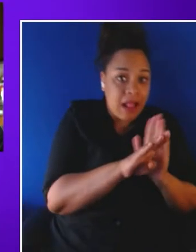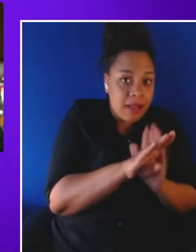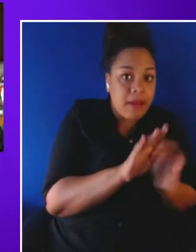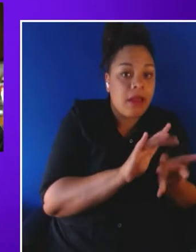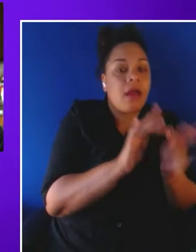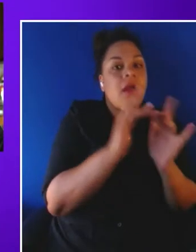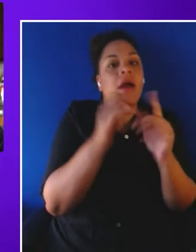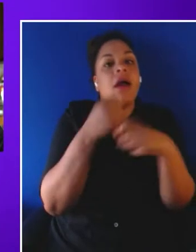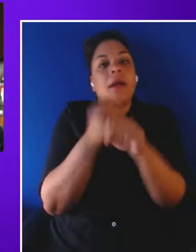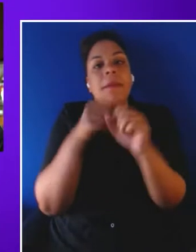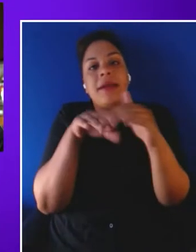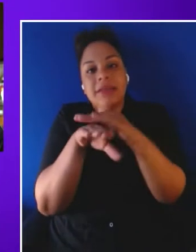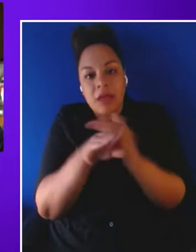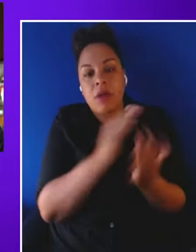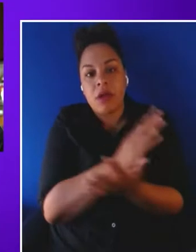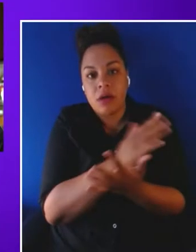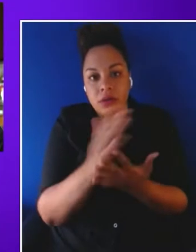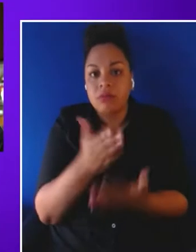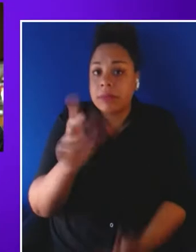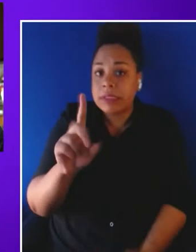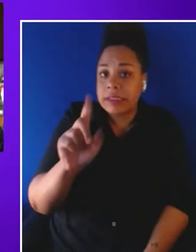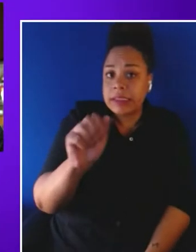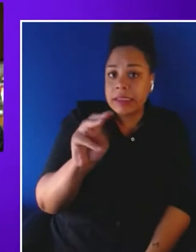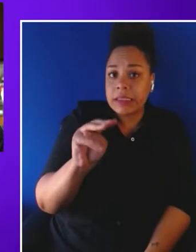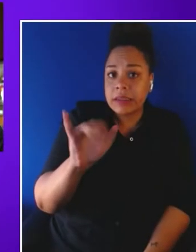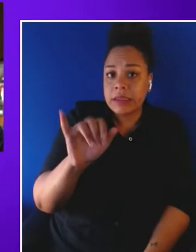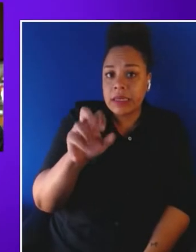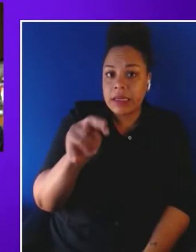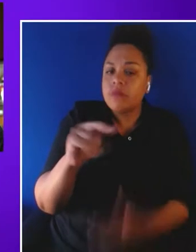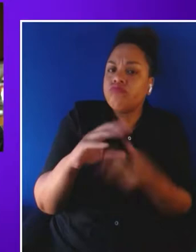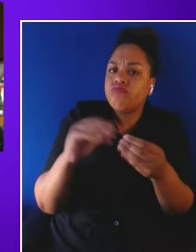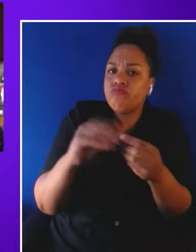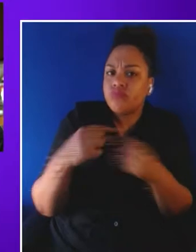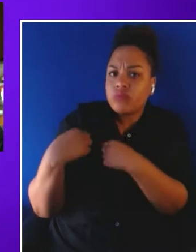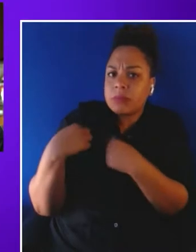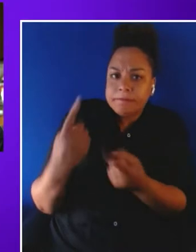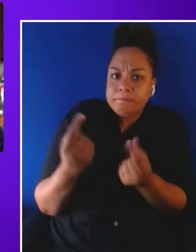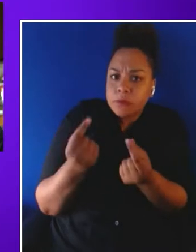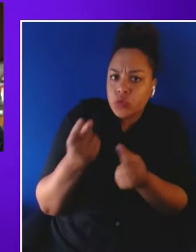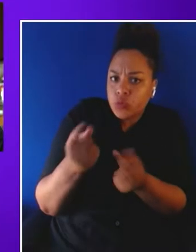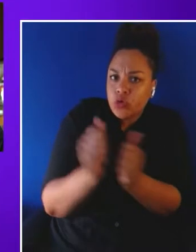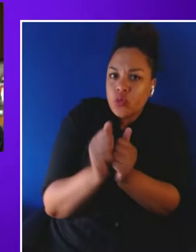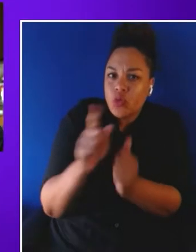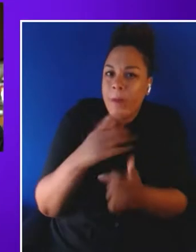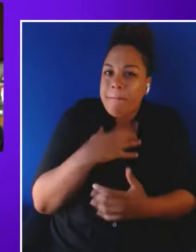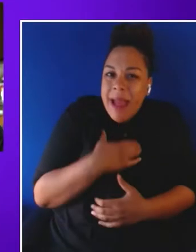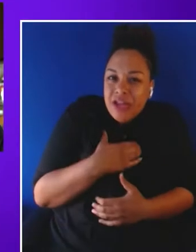more accessible. So Damián, let's talk about what you've been working on and what your passion is in this space.